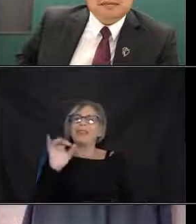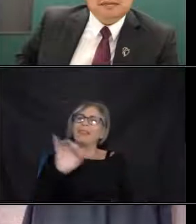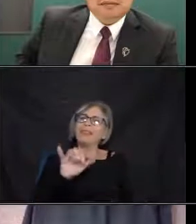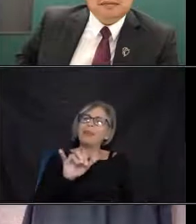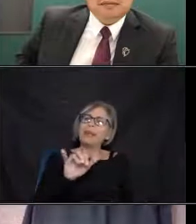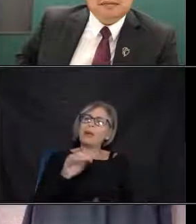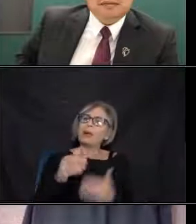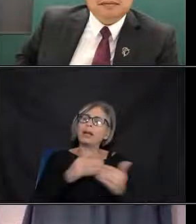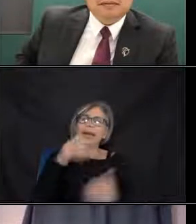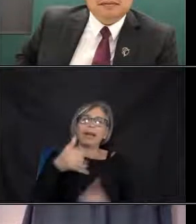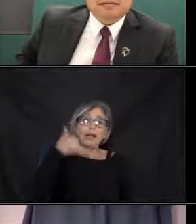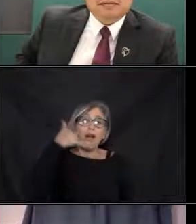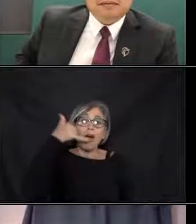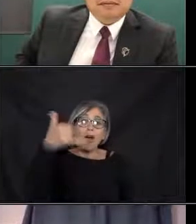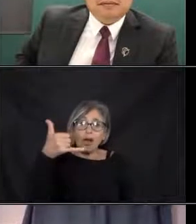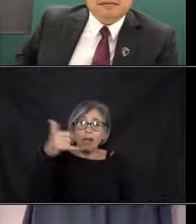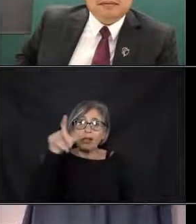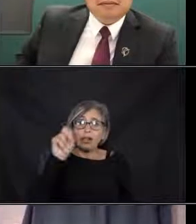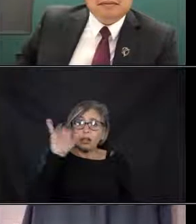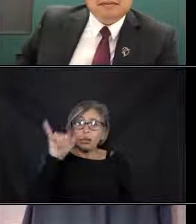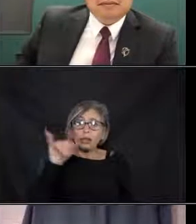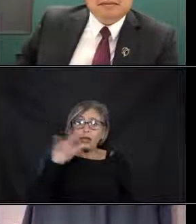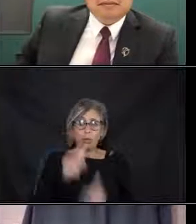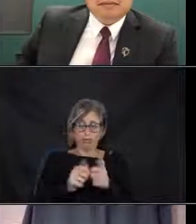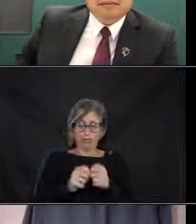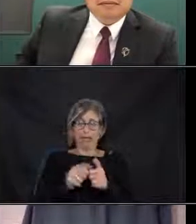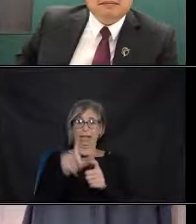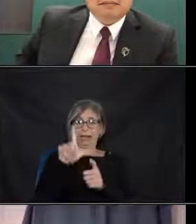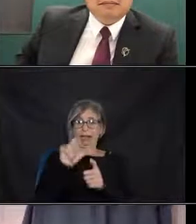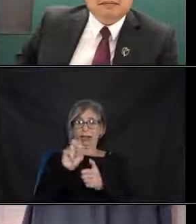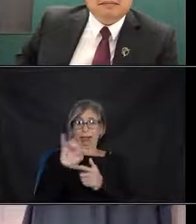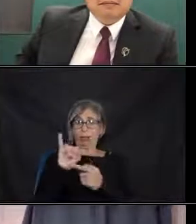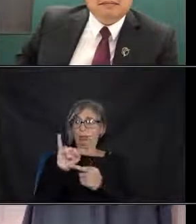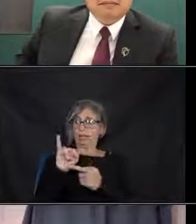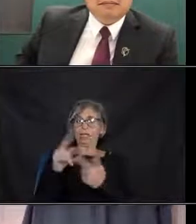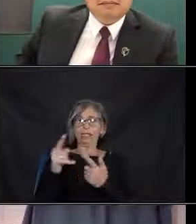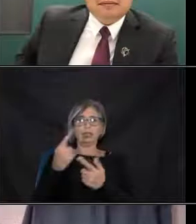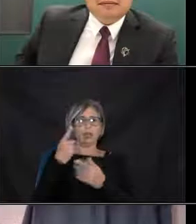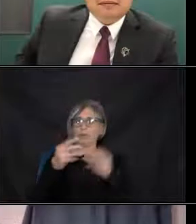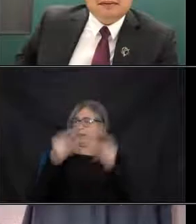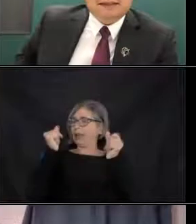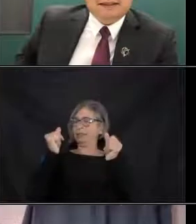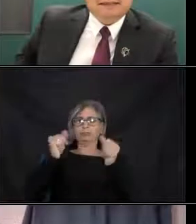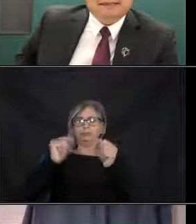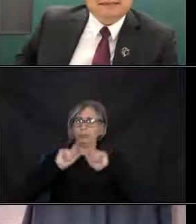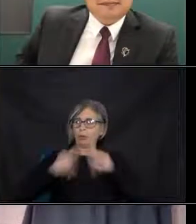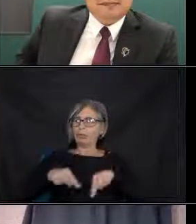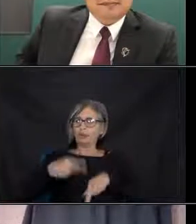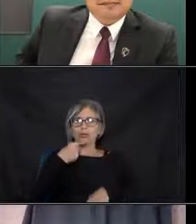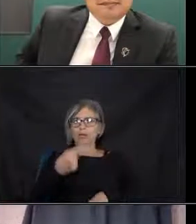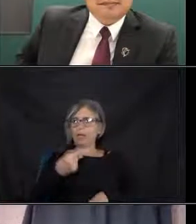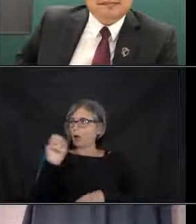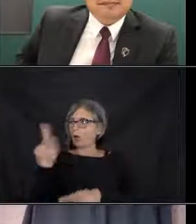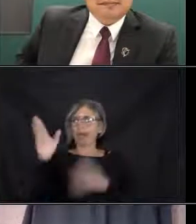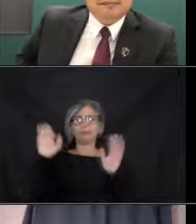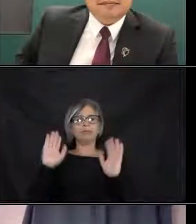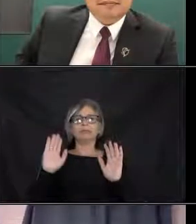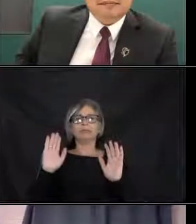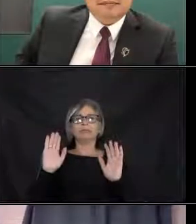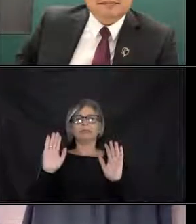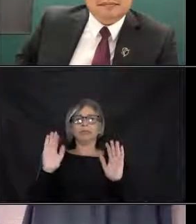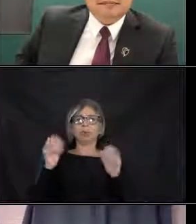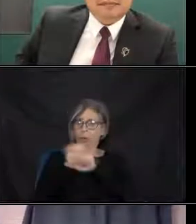whenever I picked up the phone and called Lori, or whenever I texted Lori, she was always quick to say, okay,